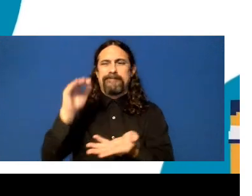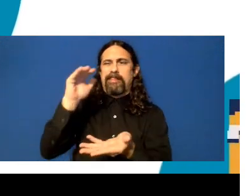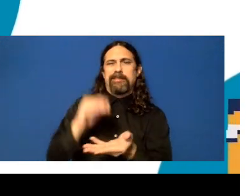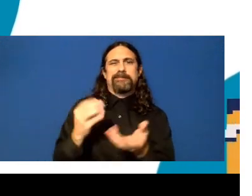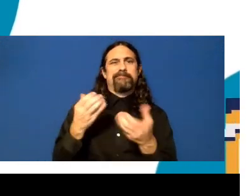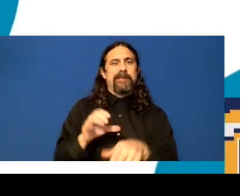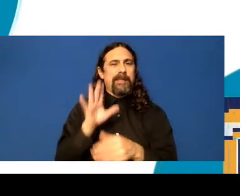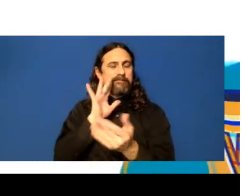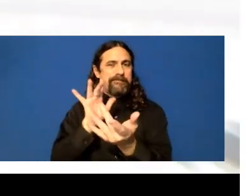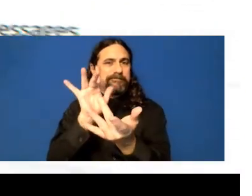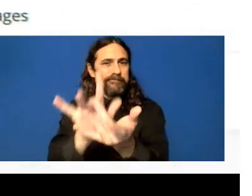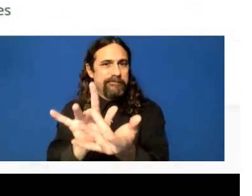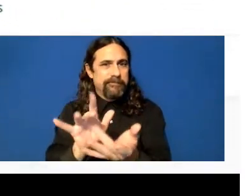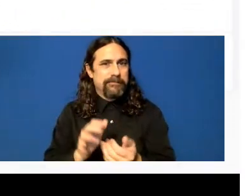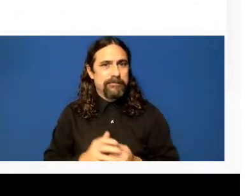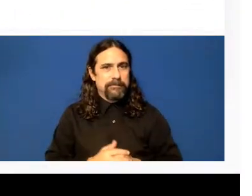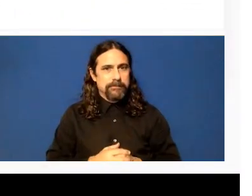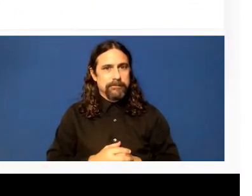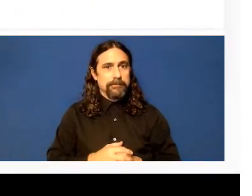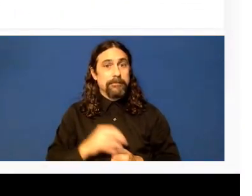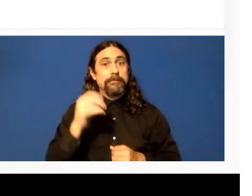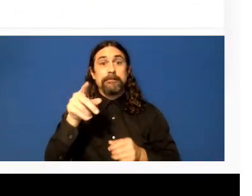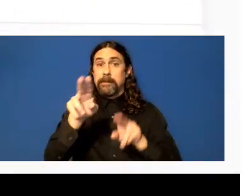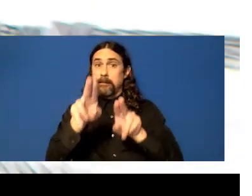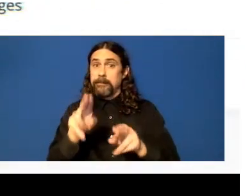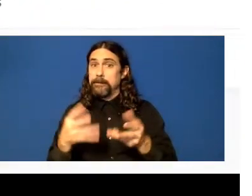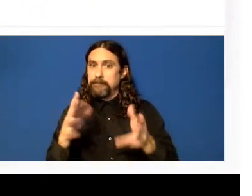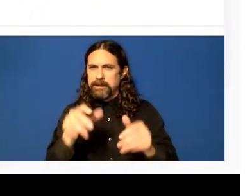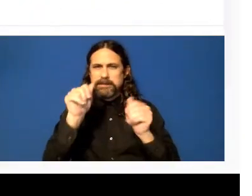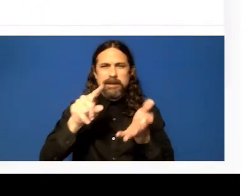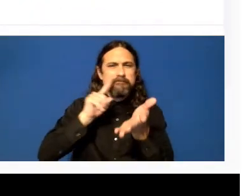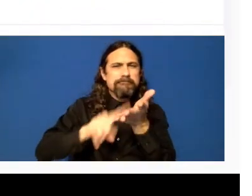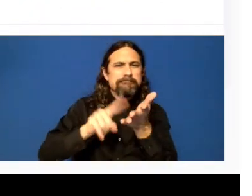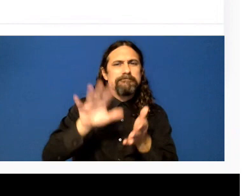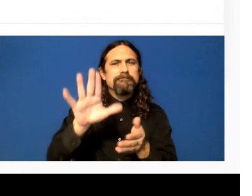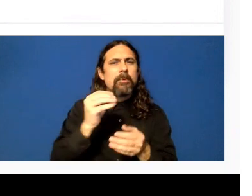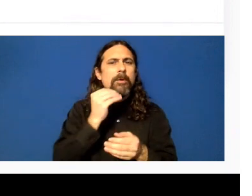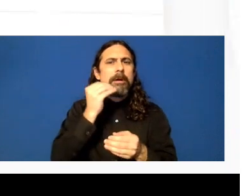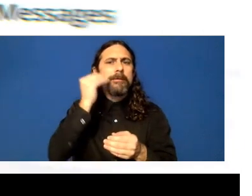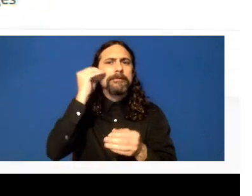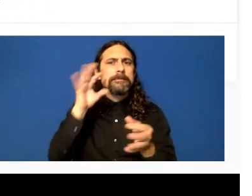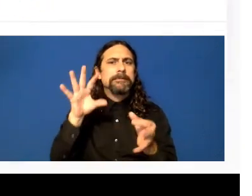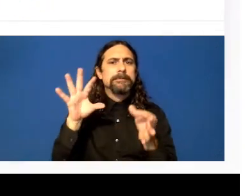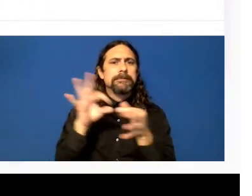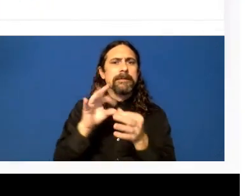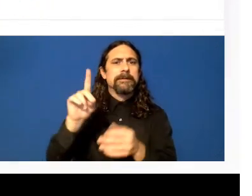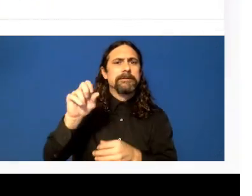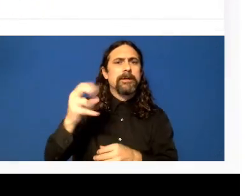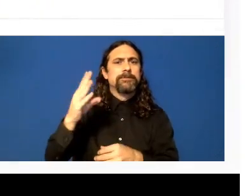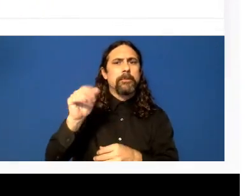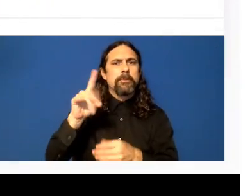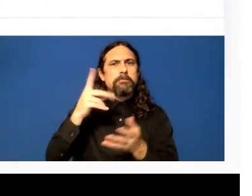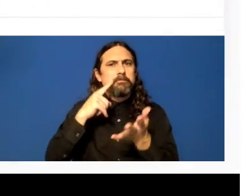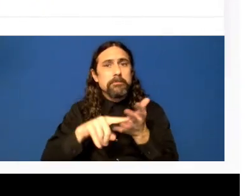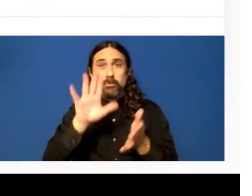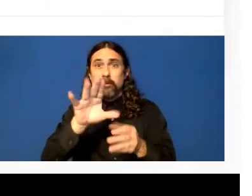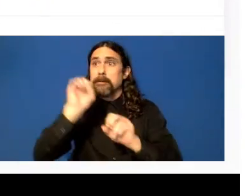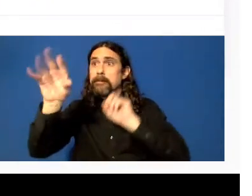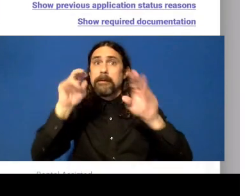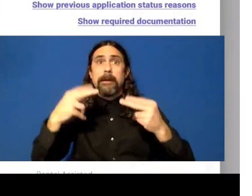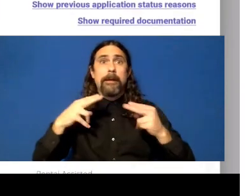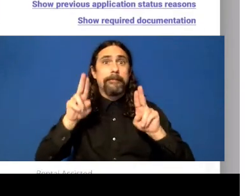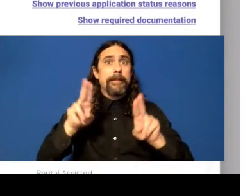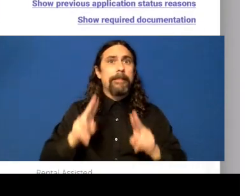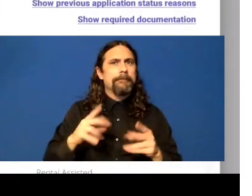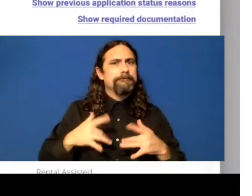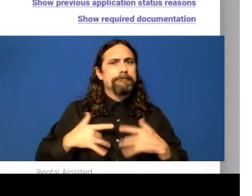back. After applying, keep checking your Housing Connect dashboard to see the status of all applications you've